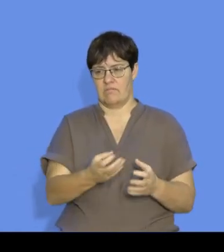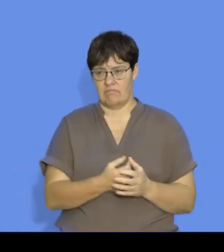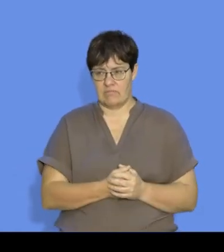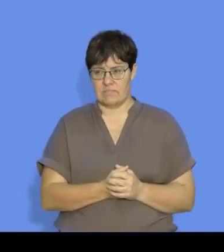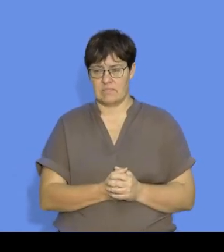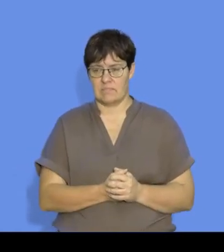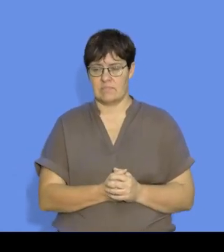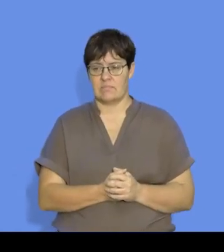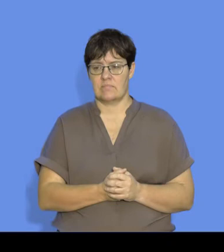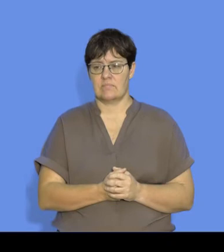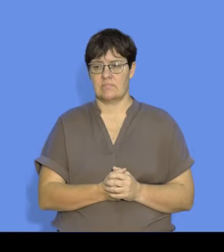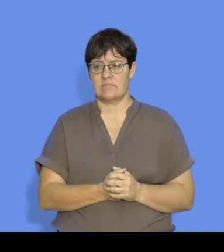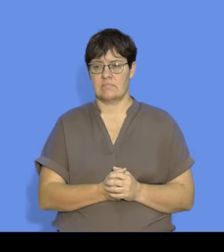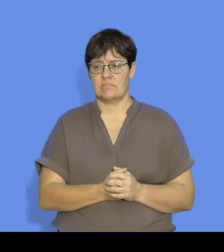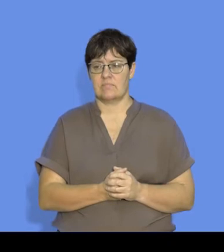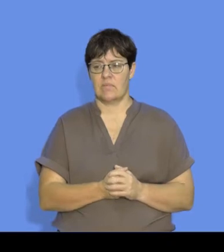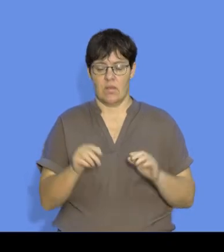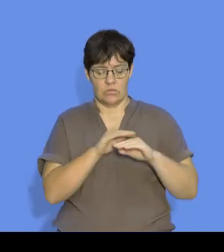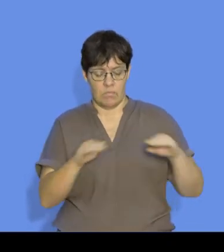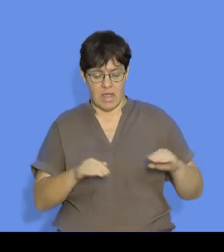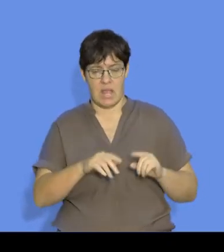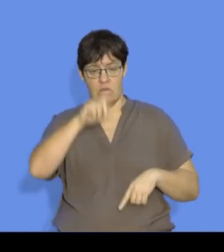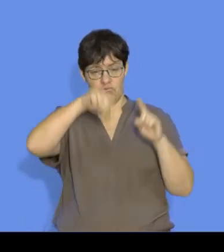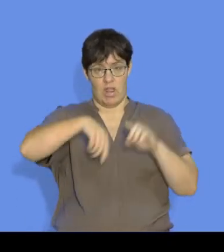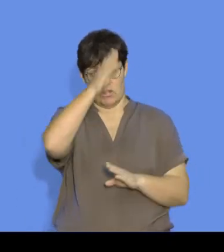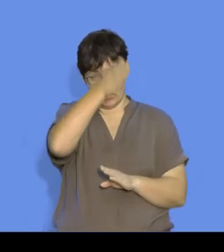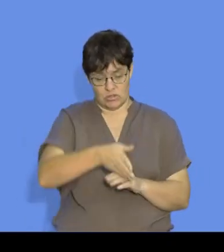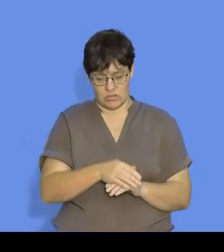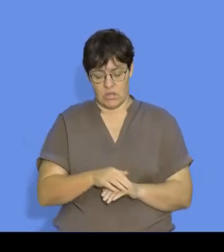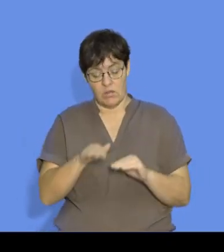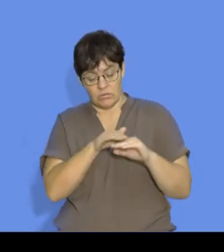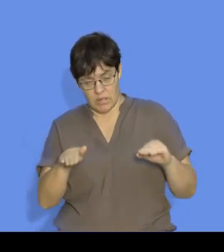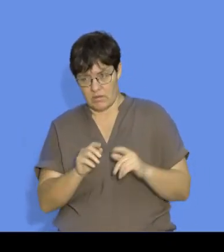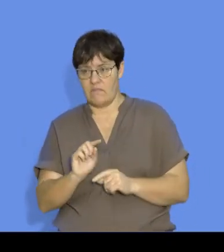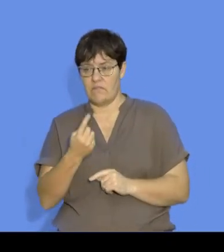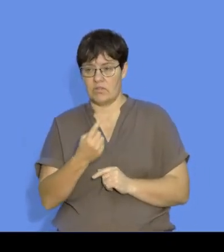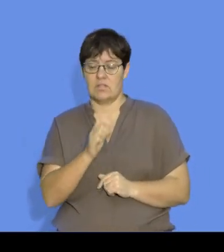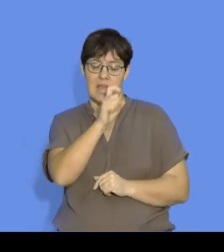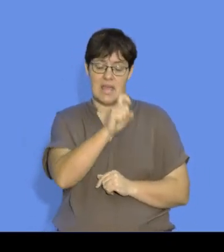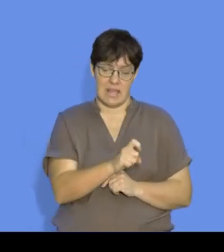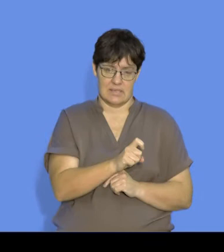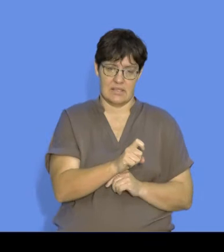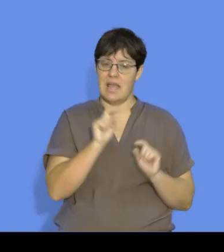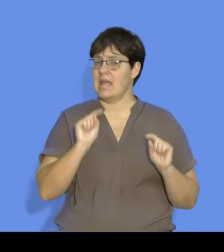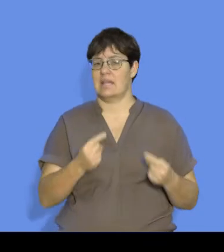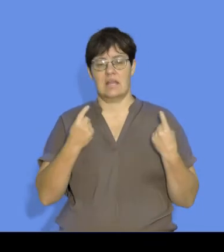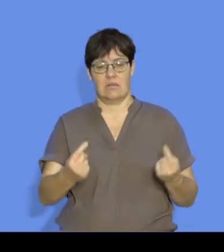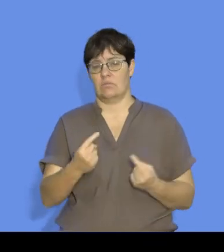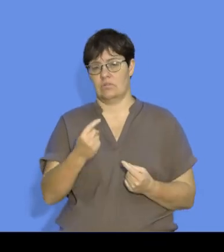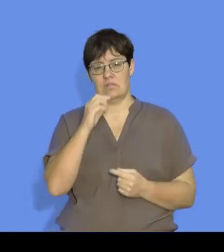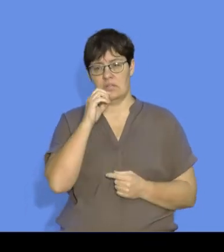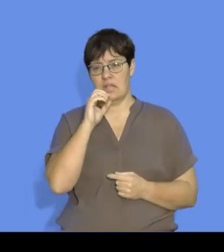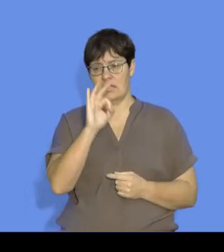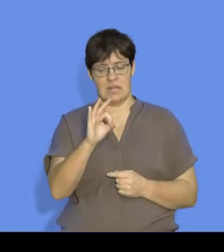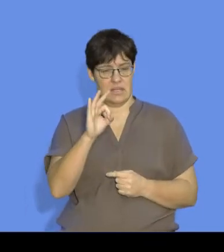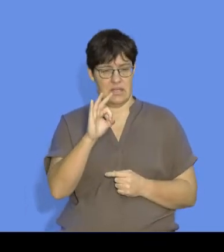3. The domain and the range, the domain is that firstly my x cannot be equal